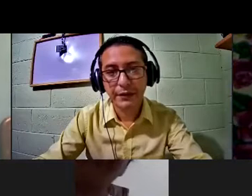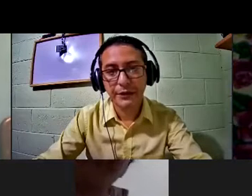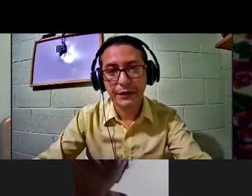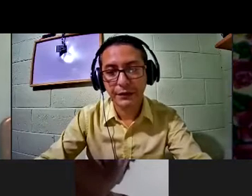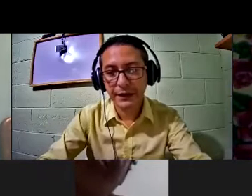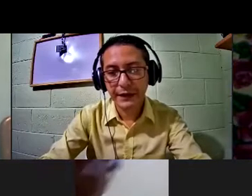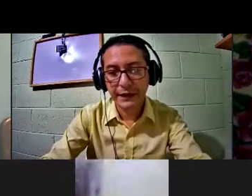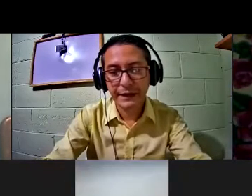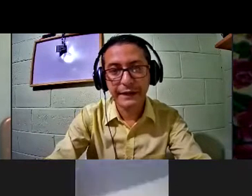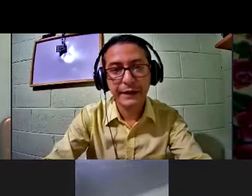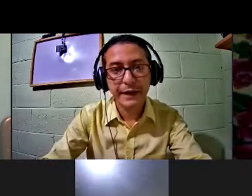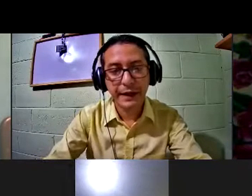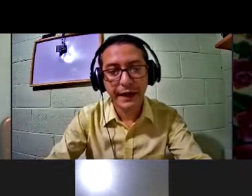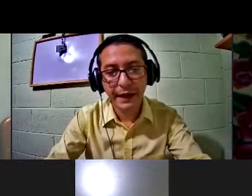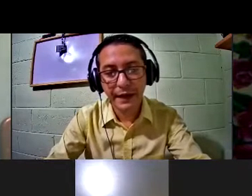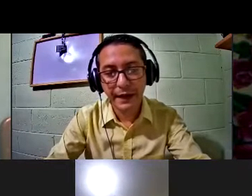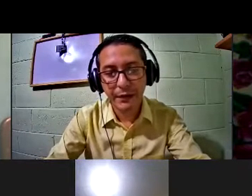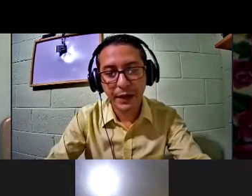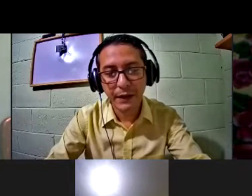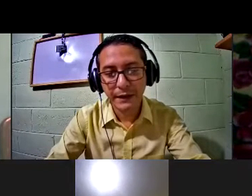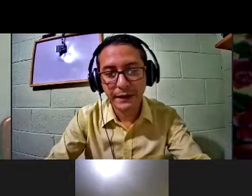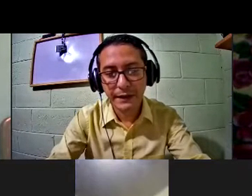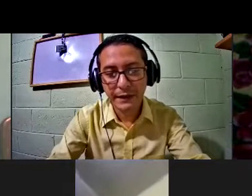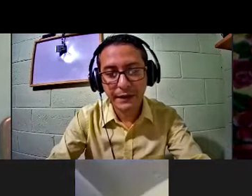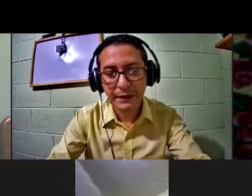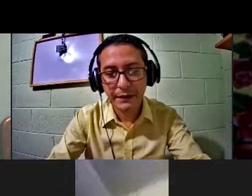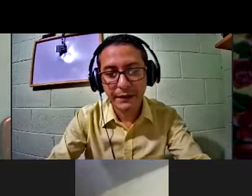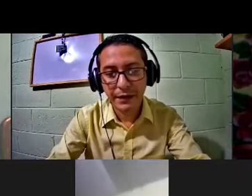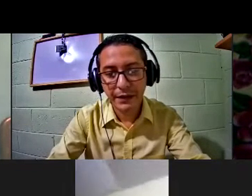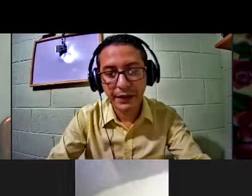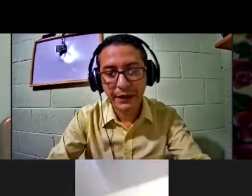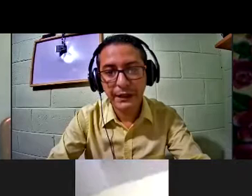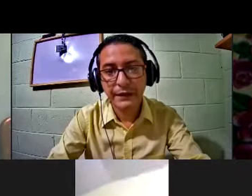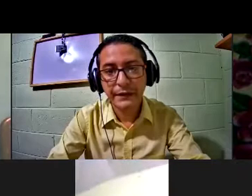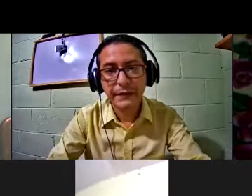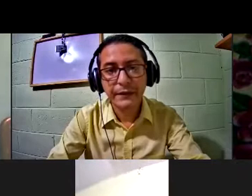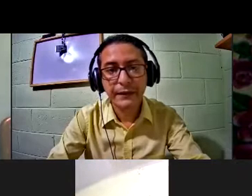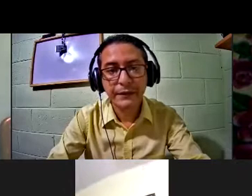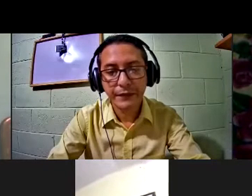I'm going to text you this sentence. I was running,